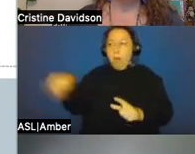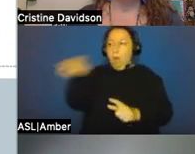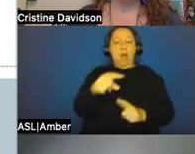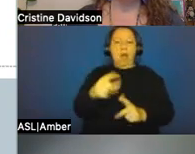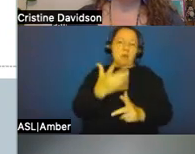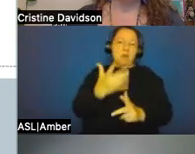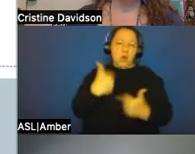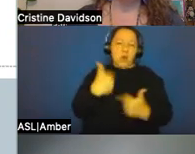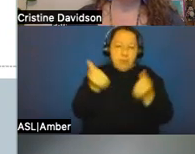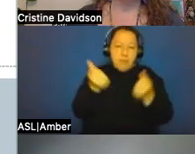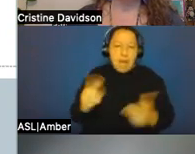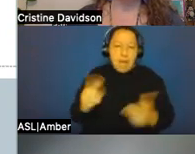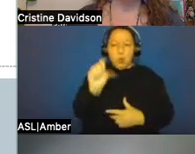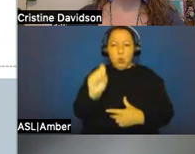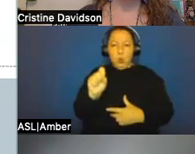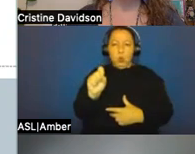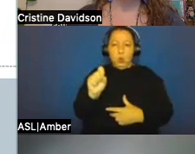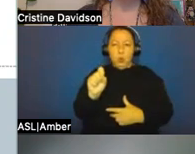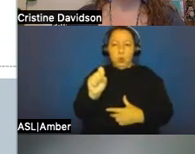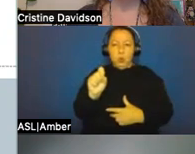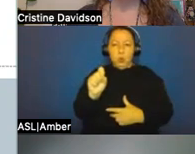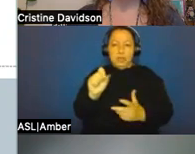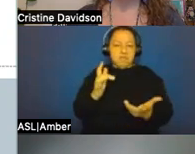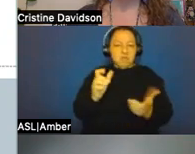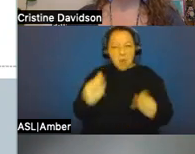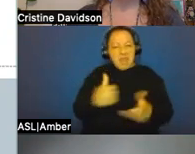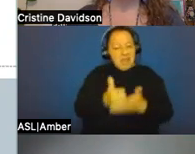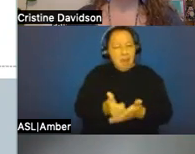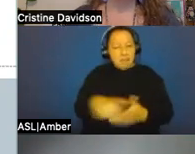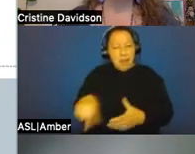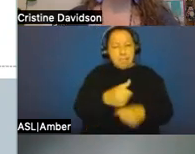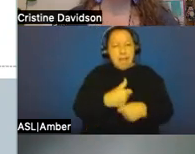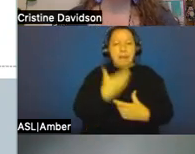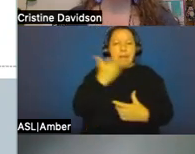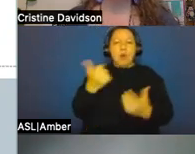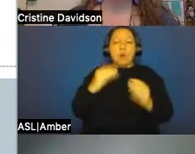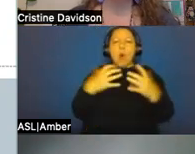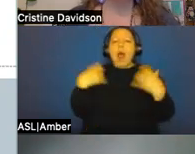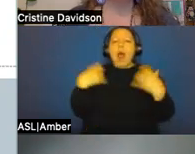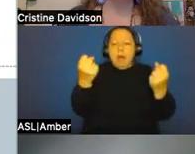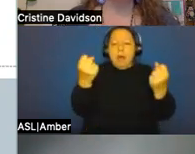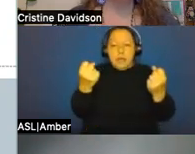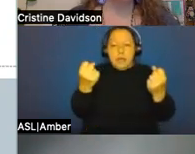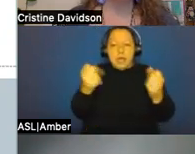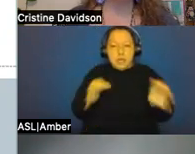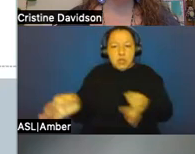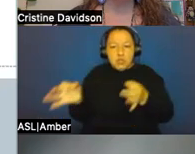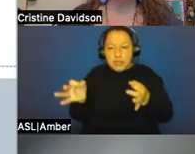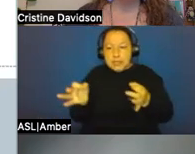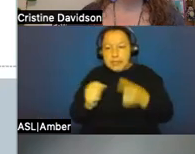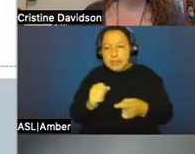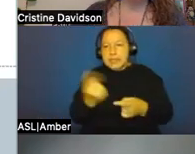make healthier decisions. Great. Thank you. Sacred Hearts Advocates wrote show or